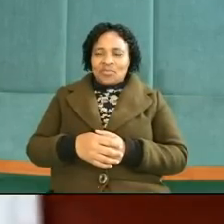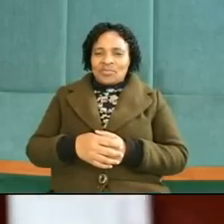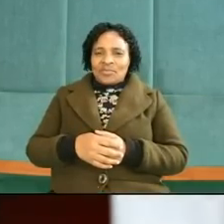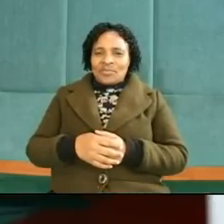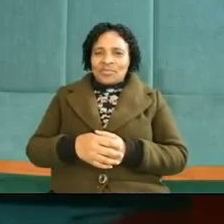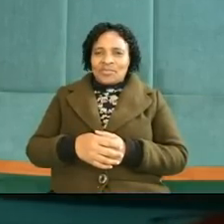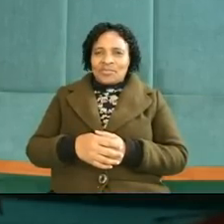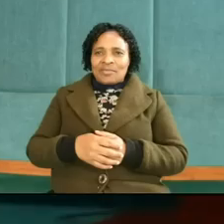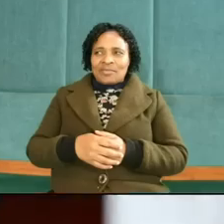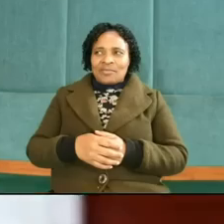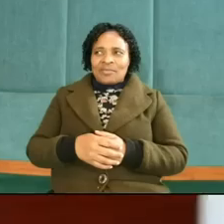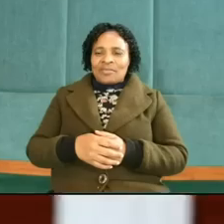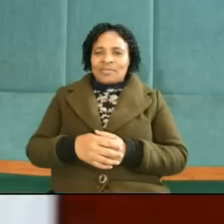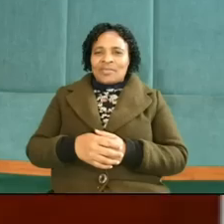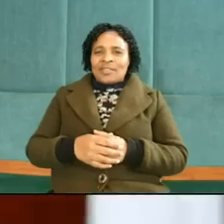Impossible.